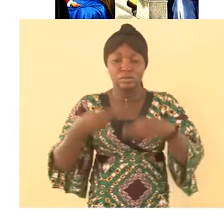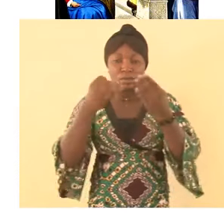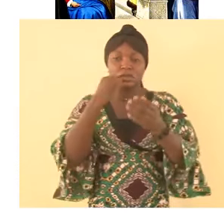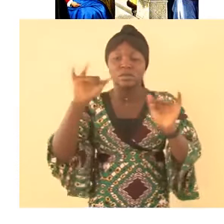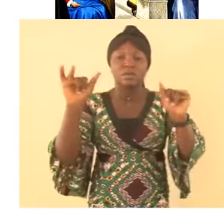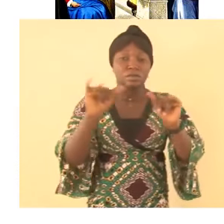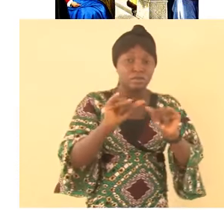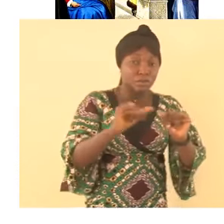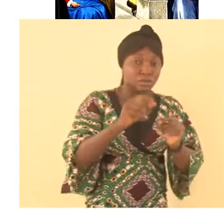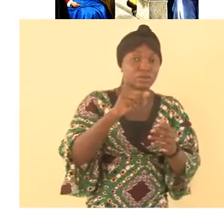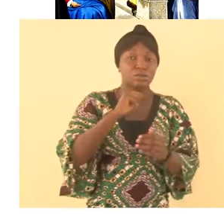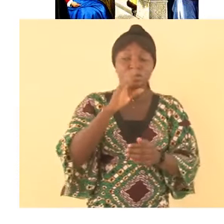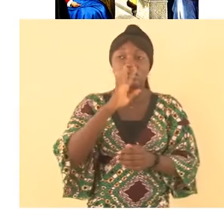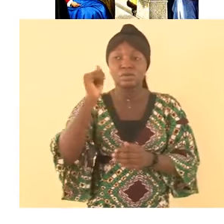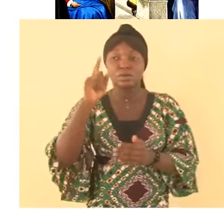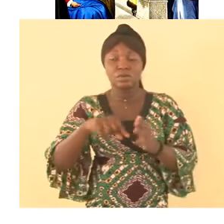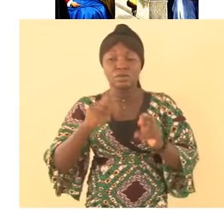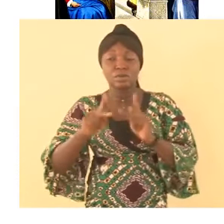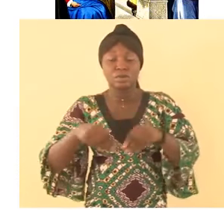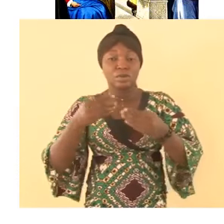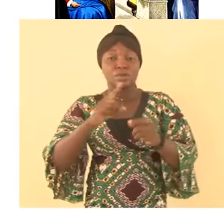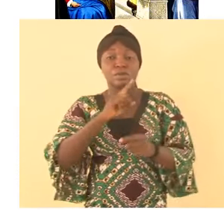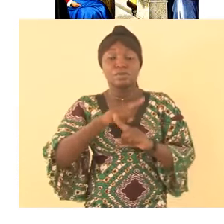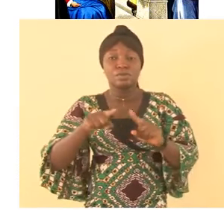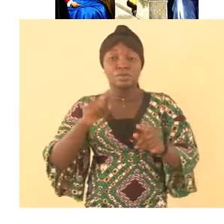measured not by what people give, but by